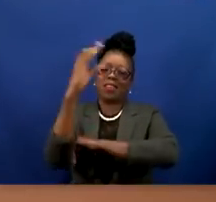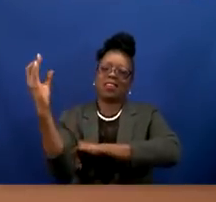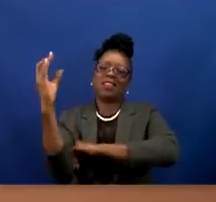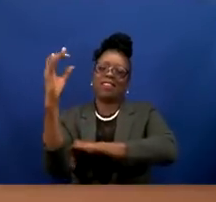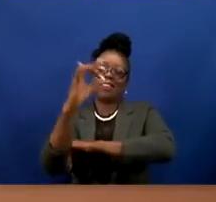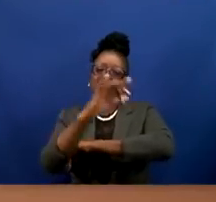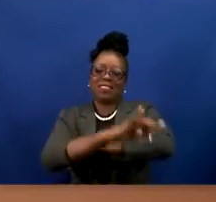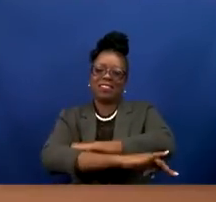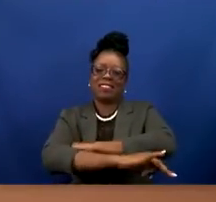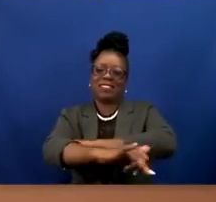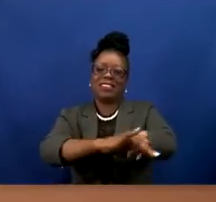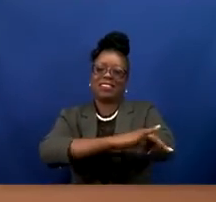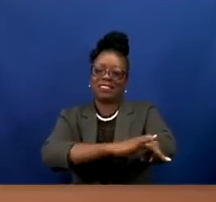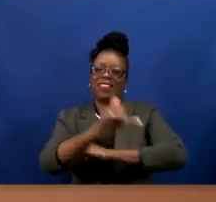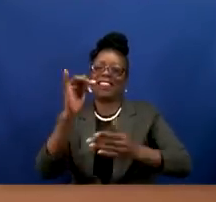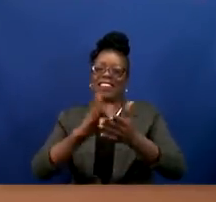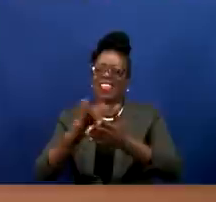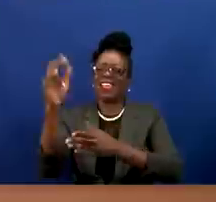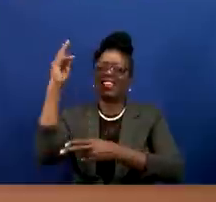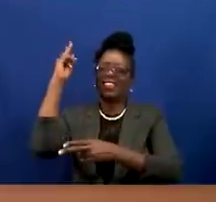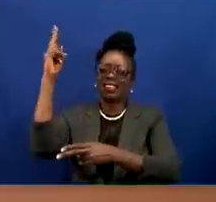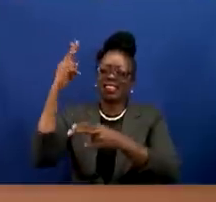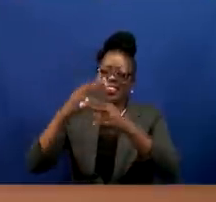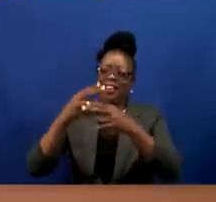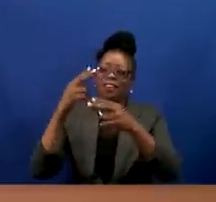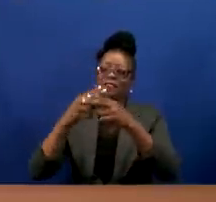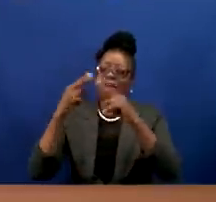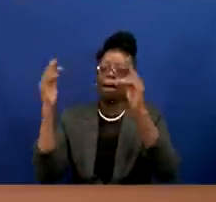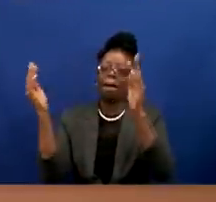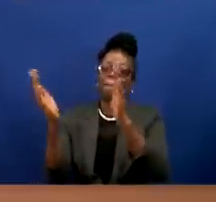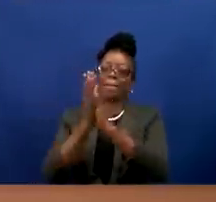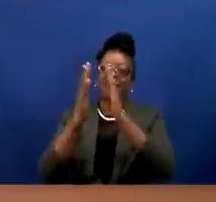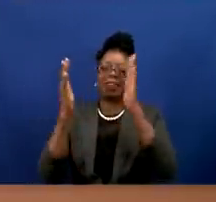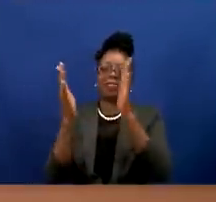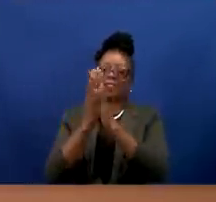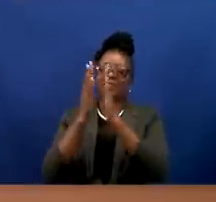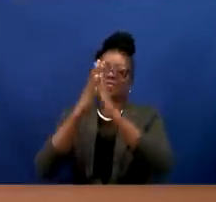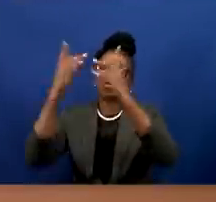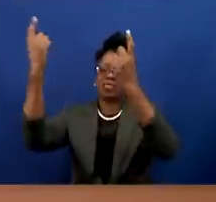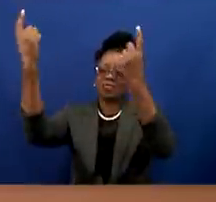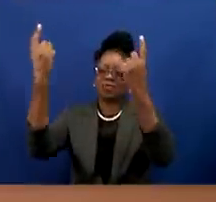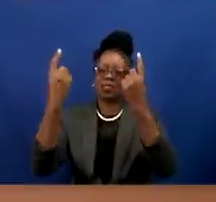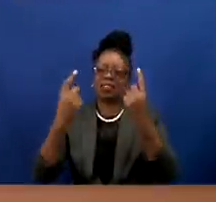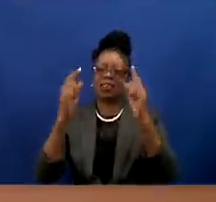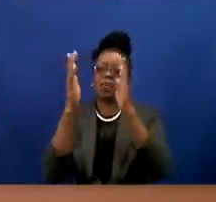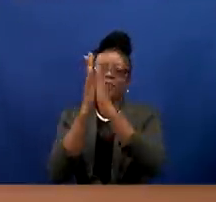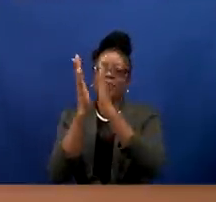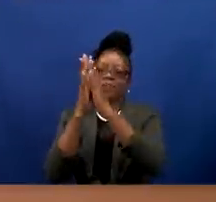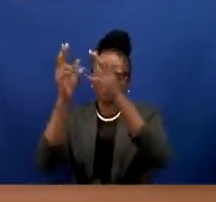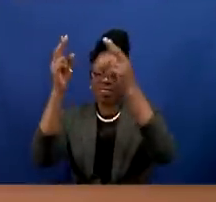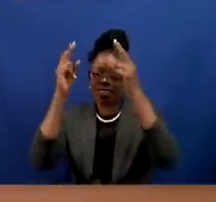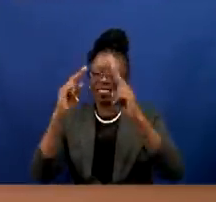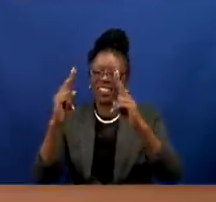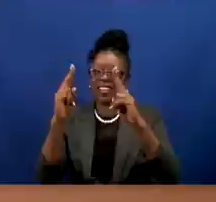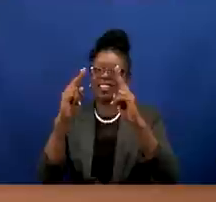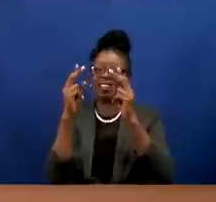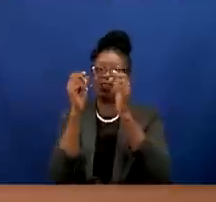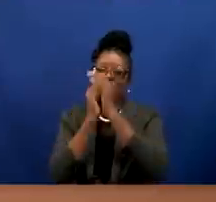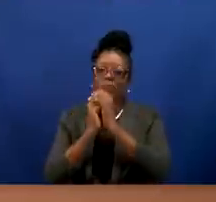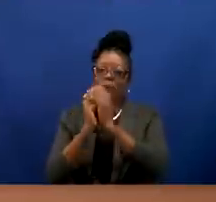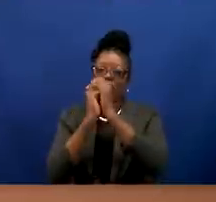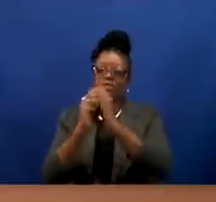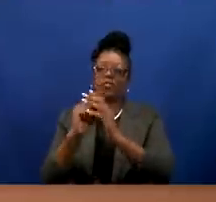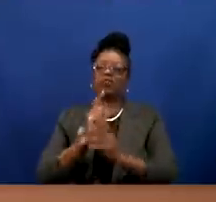down of the same, that name is to be praised. And we've come to praise, honor, and worship the one true living